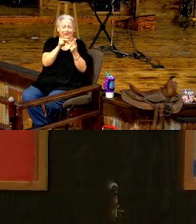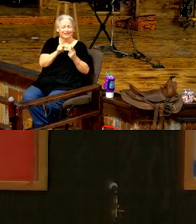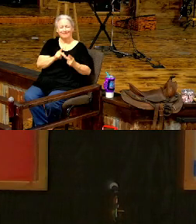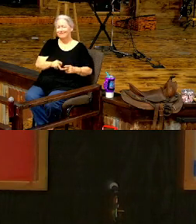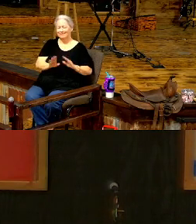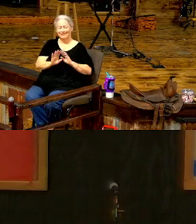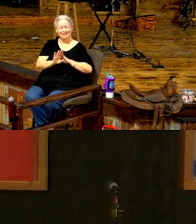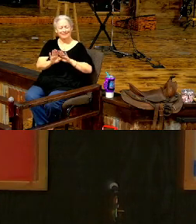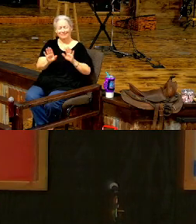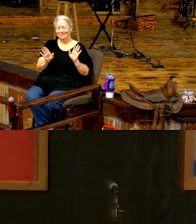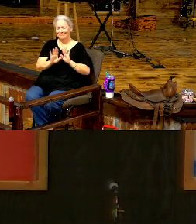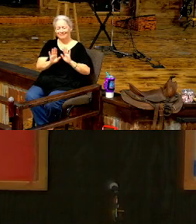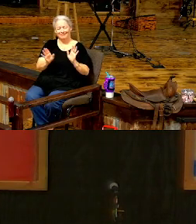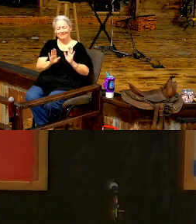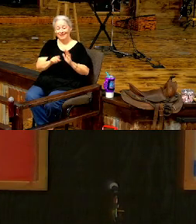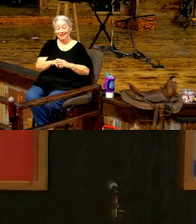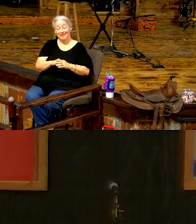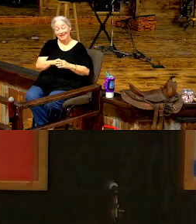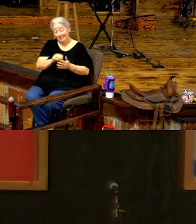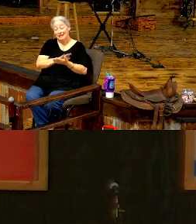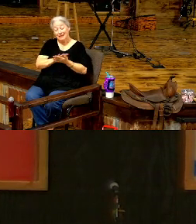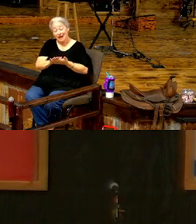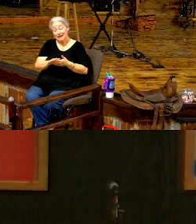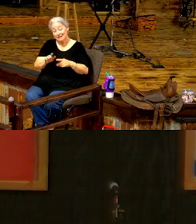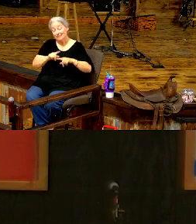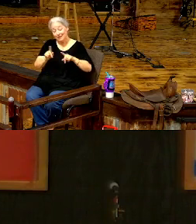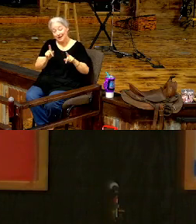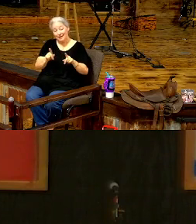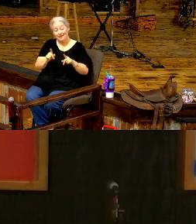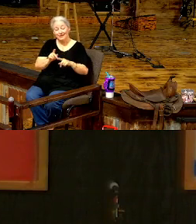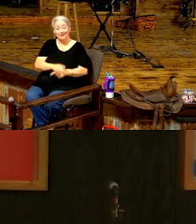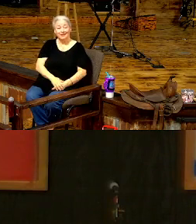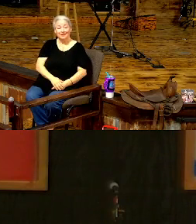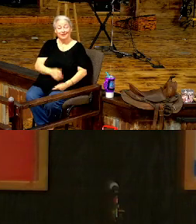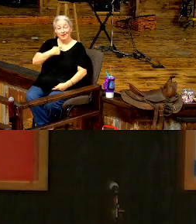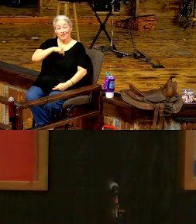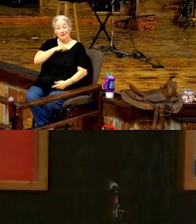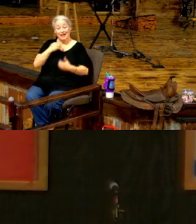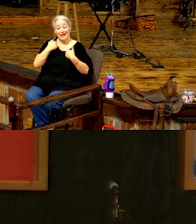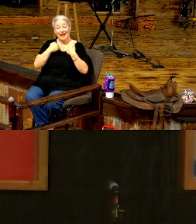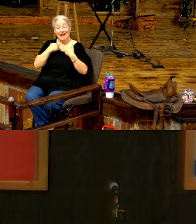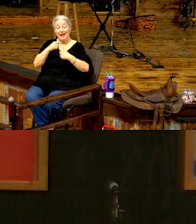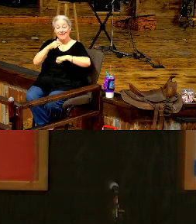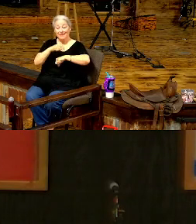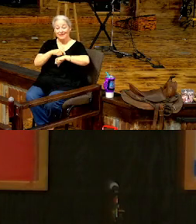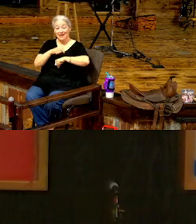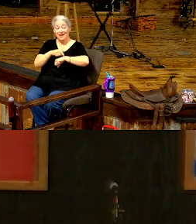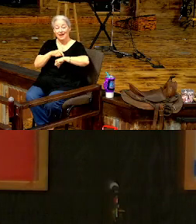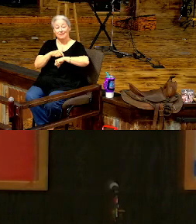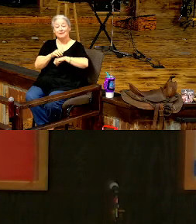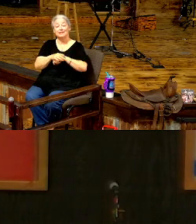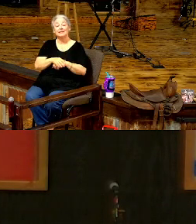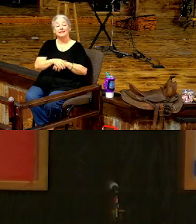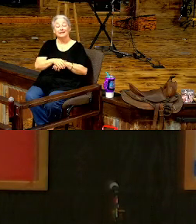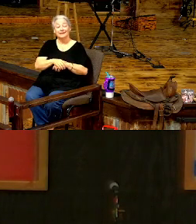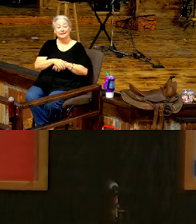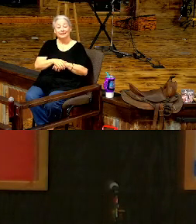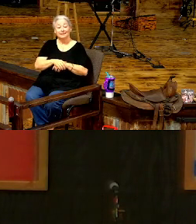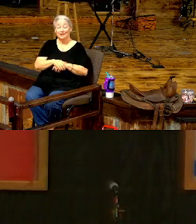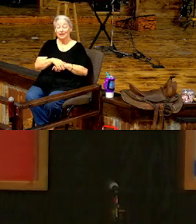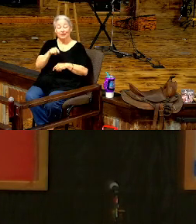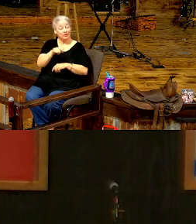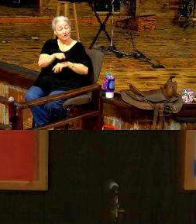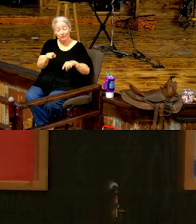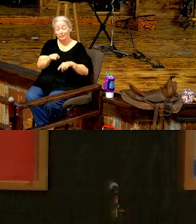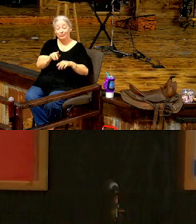Well, that would be preferable, but then there are those times that sneak up on you and you haven't been praying and you haven't been doing this stuff